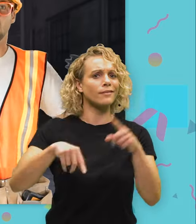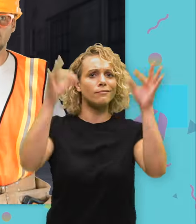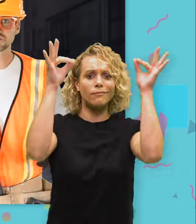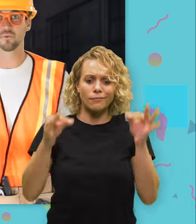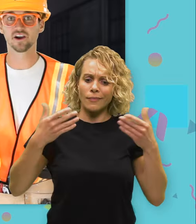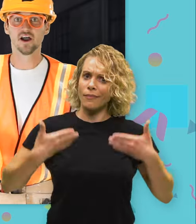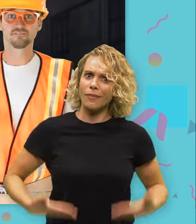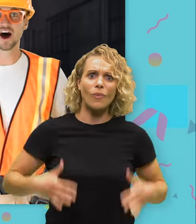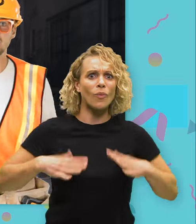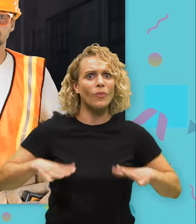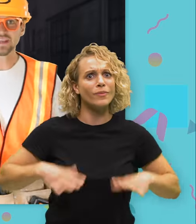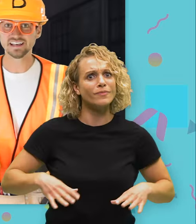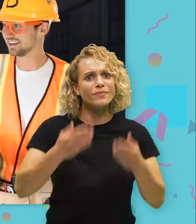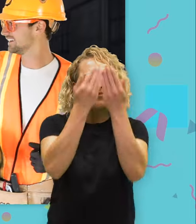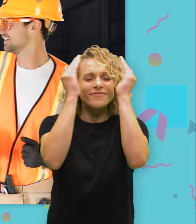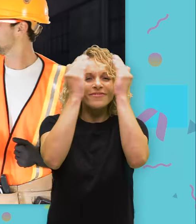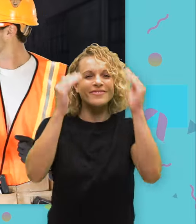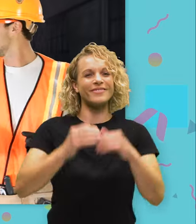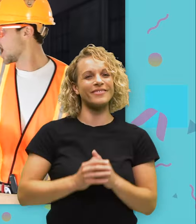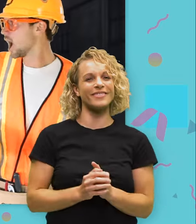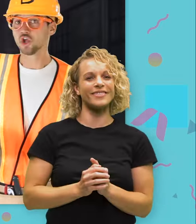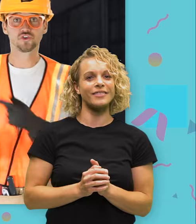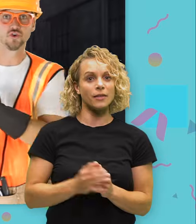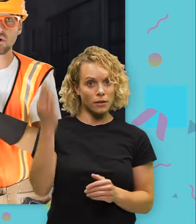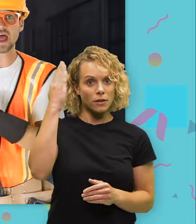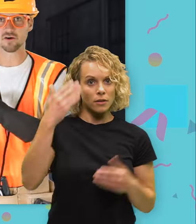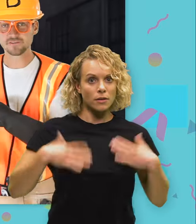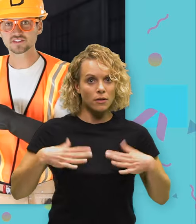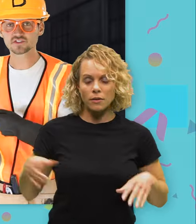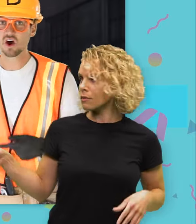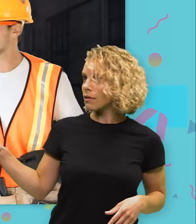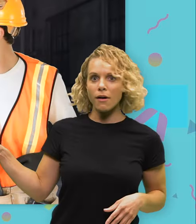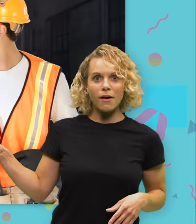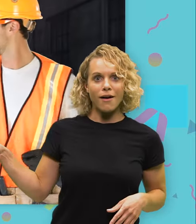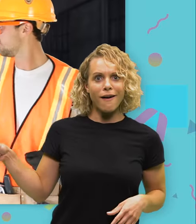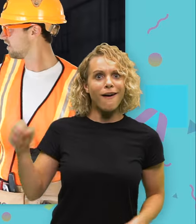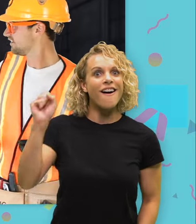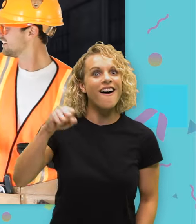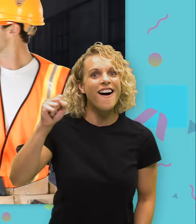deciding what to wear for Halloween. Do you know what outfits those are?